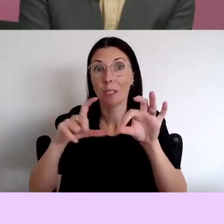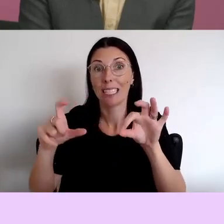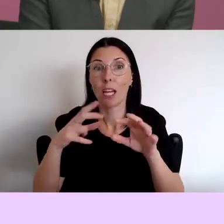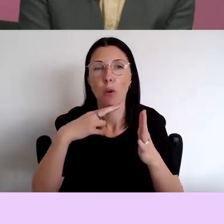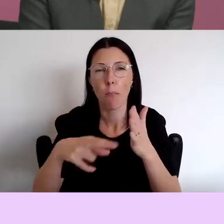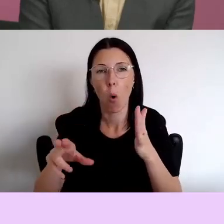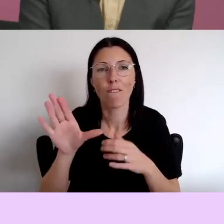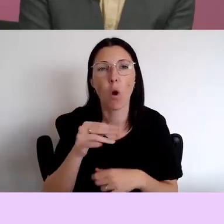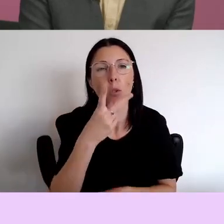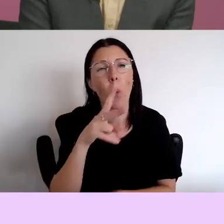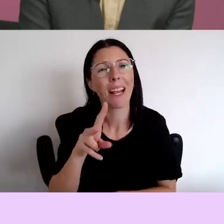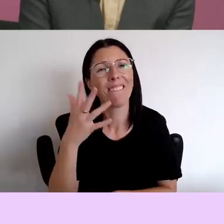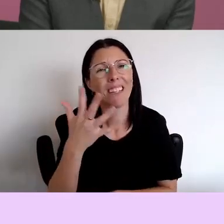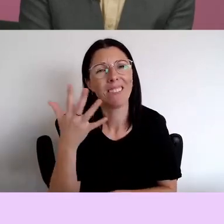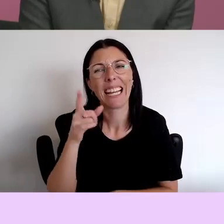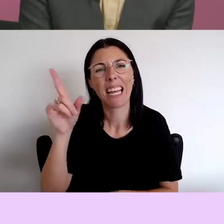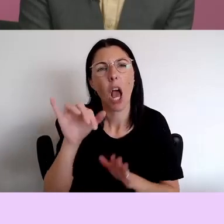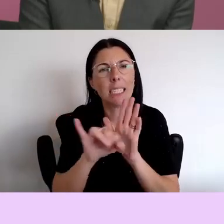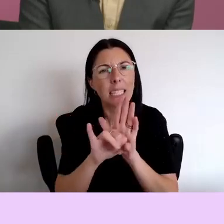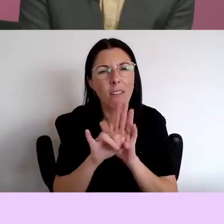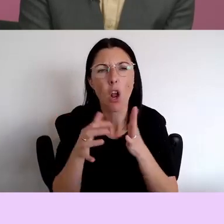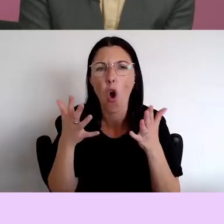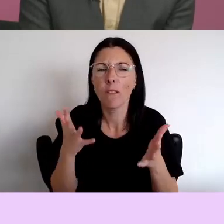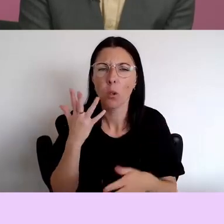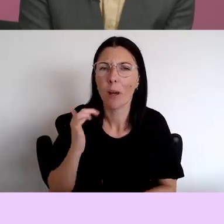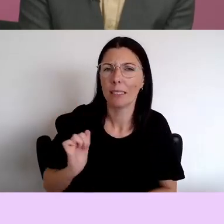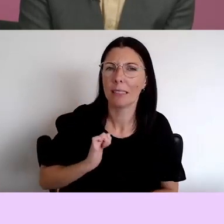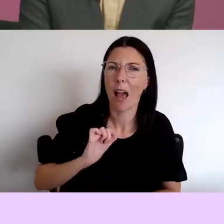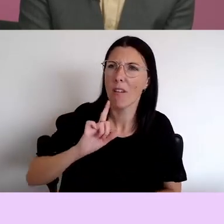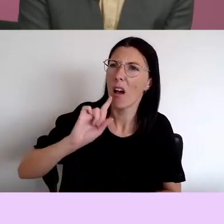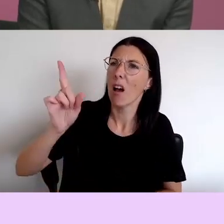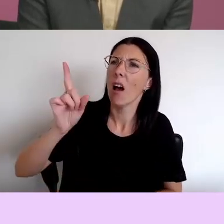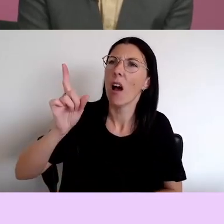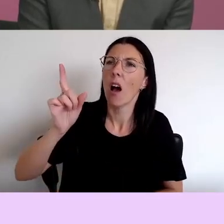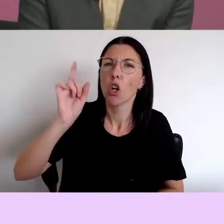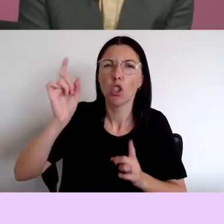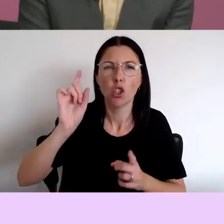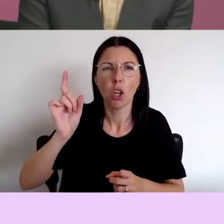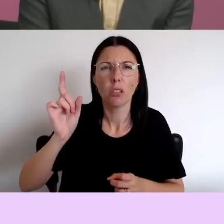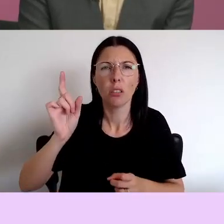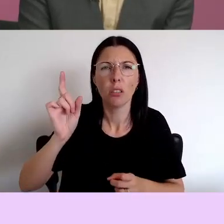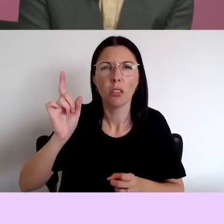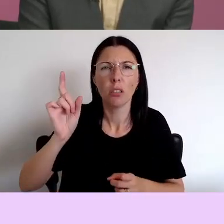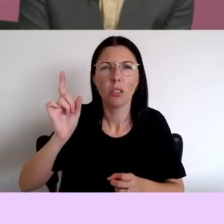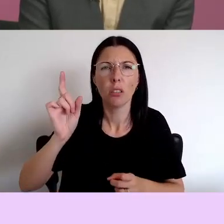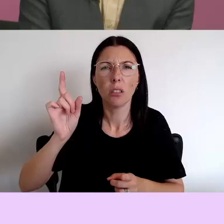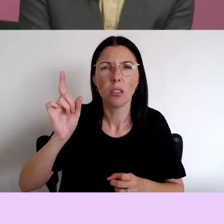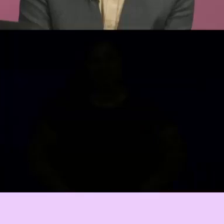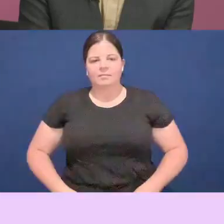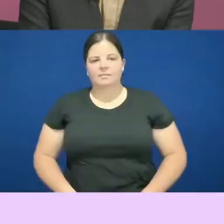that workers often felt unsupported when raising concerns, leading to negative outcomes for both staff and